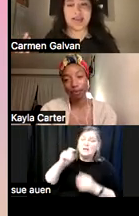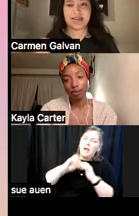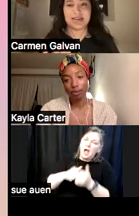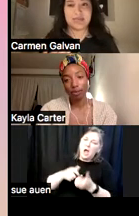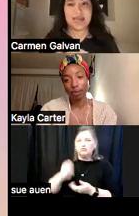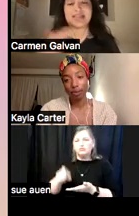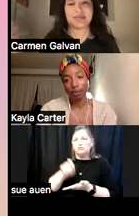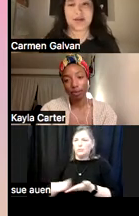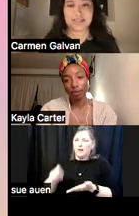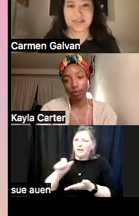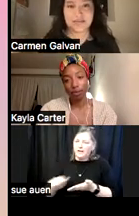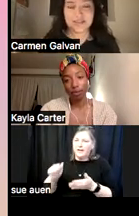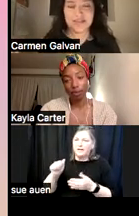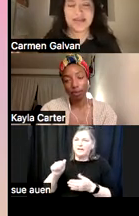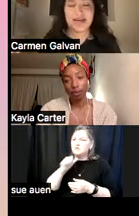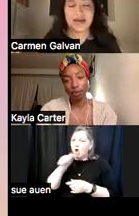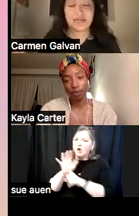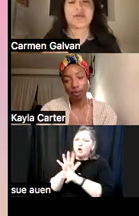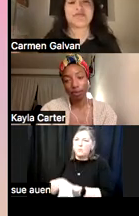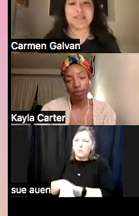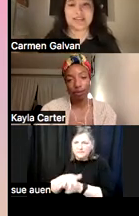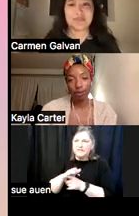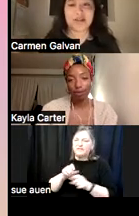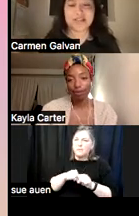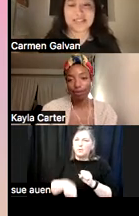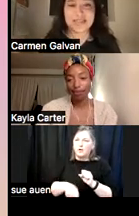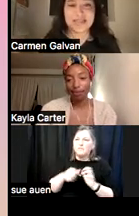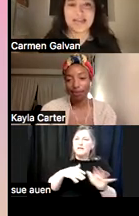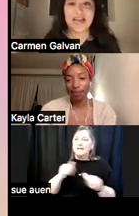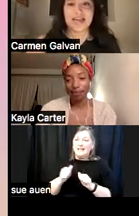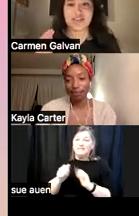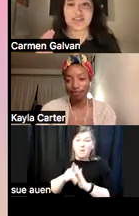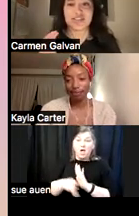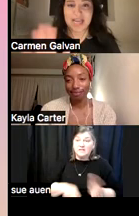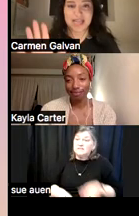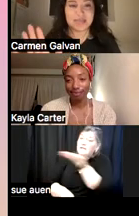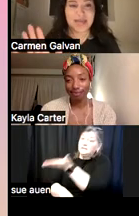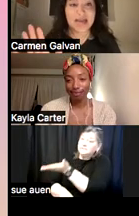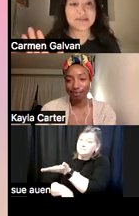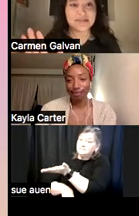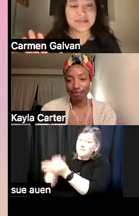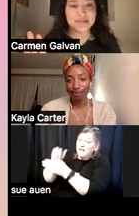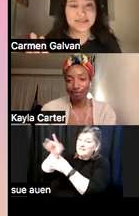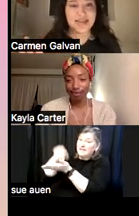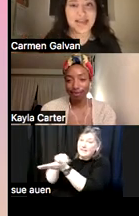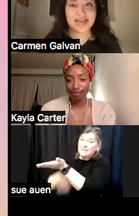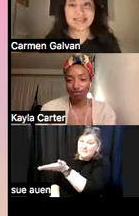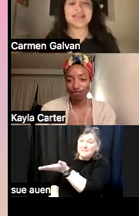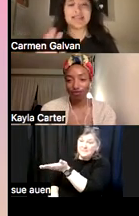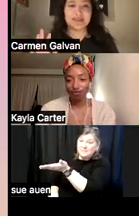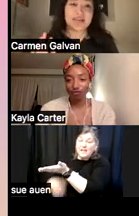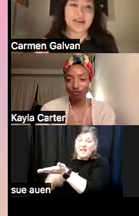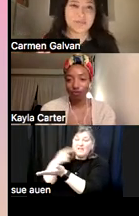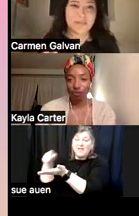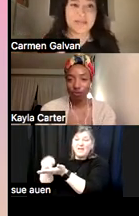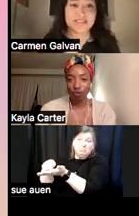a anti-oppressive bereavement leave policy. And I just sent them that. And they